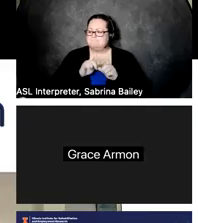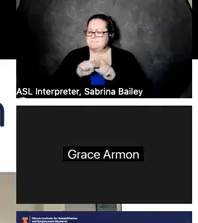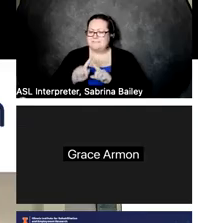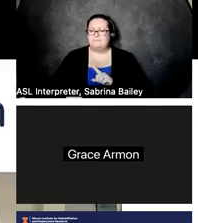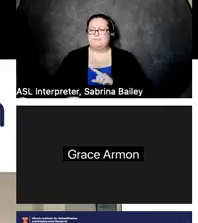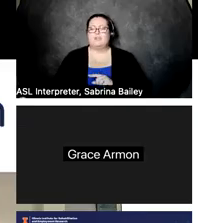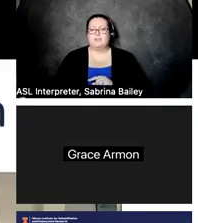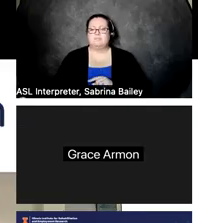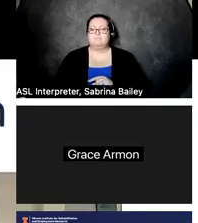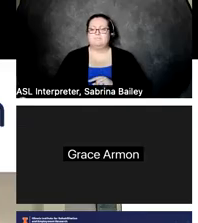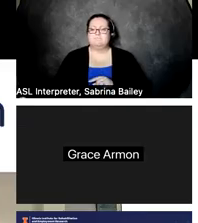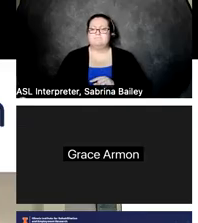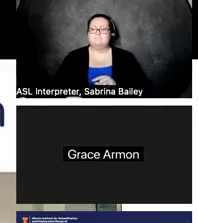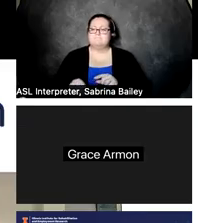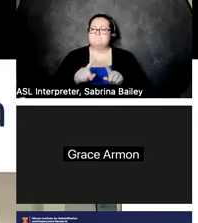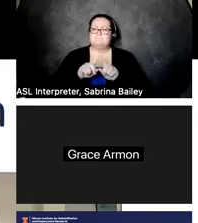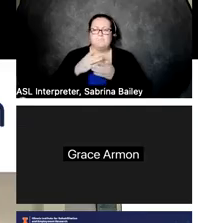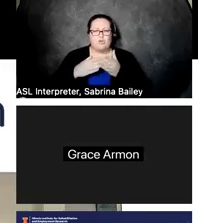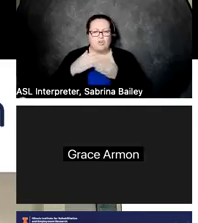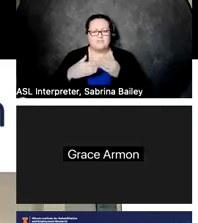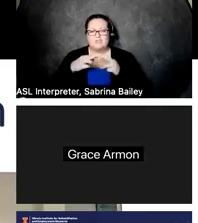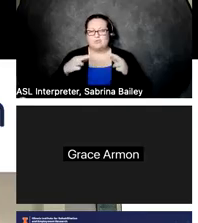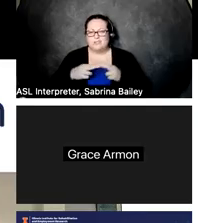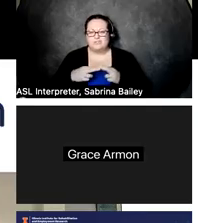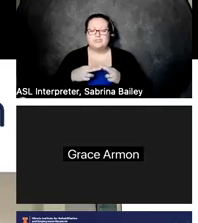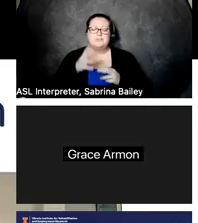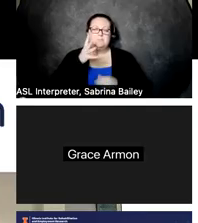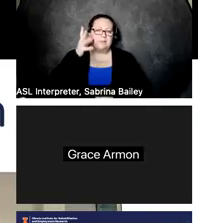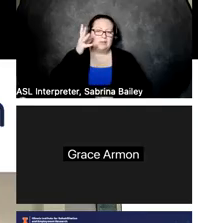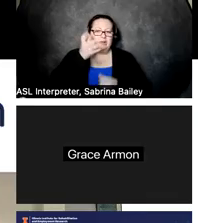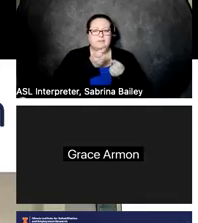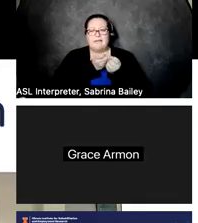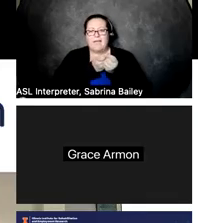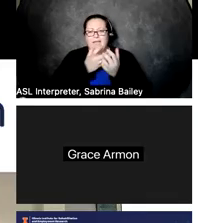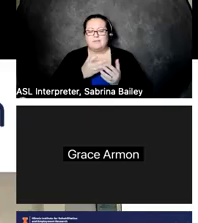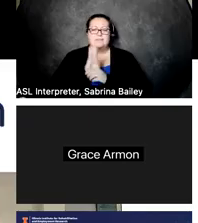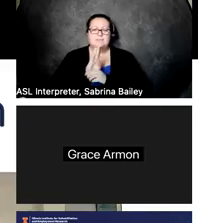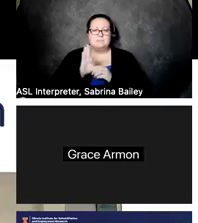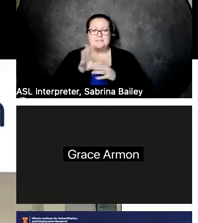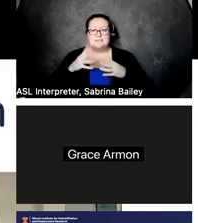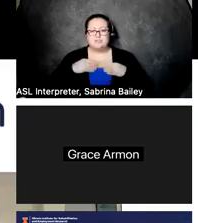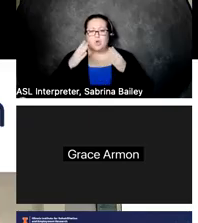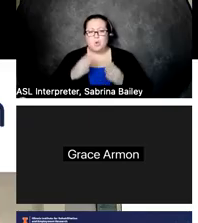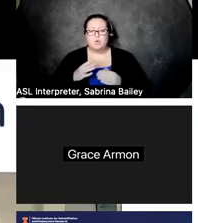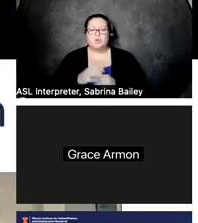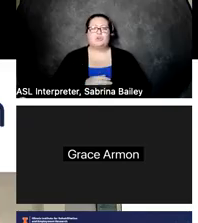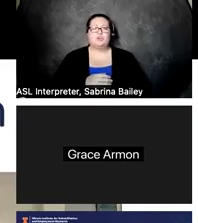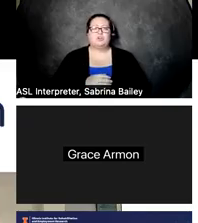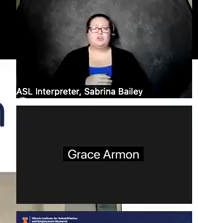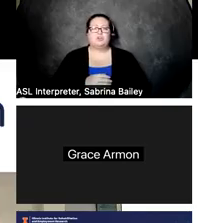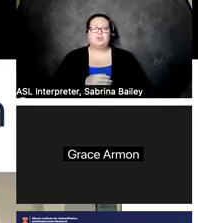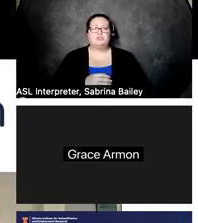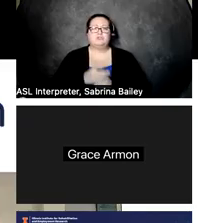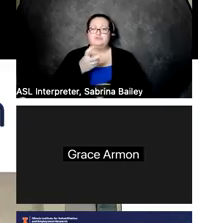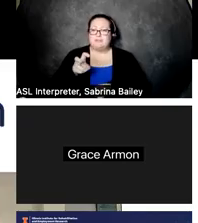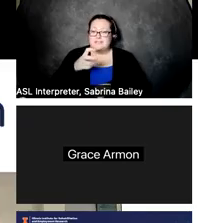Fox Valley region. This was parents, advocates, business owners, transition